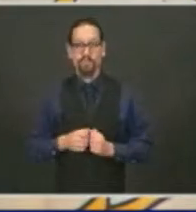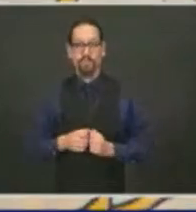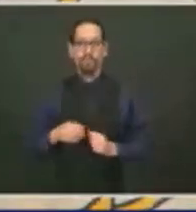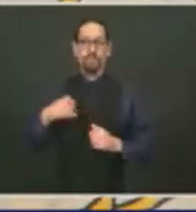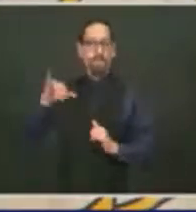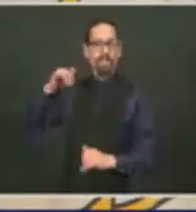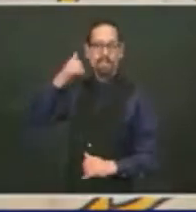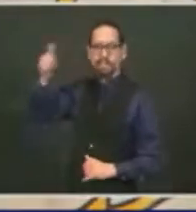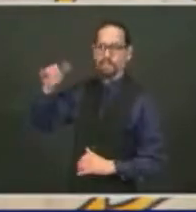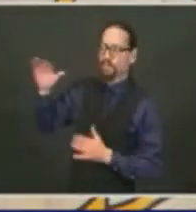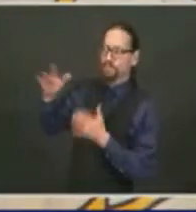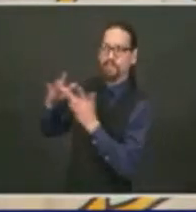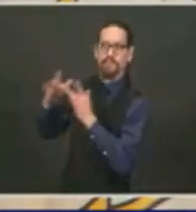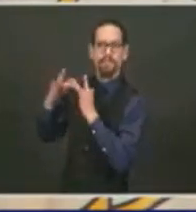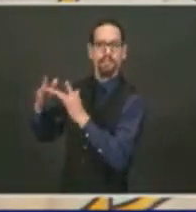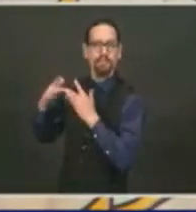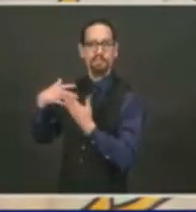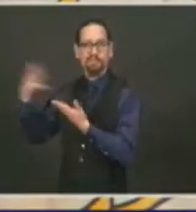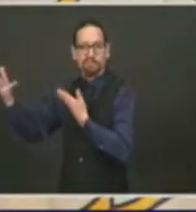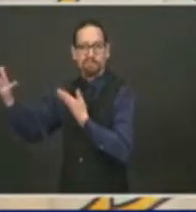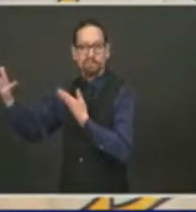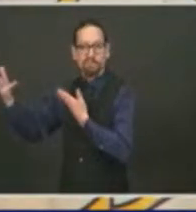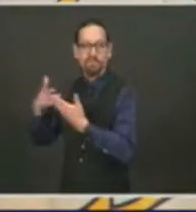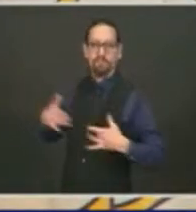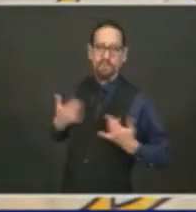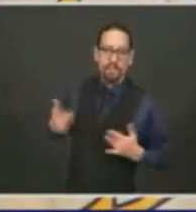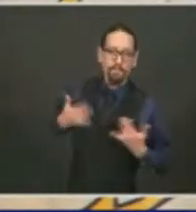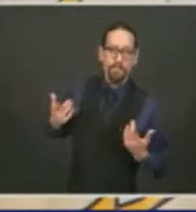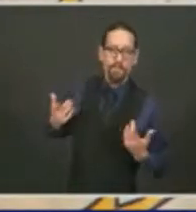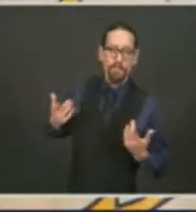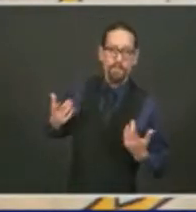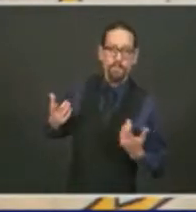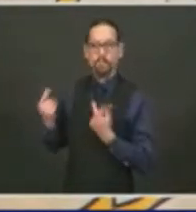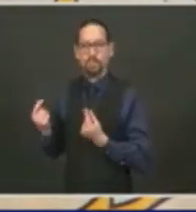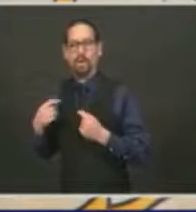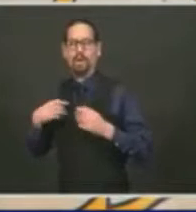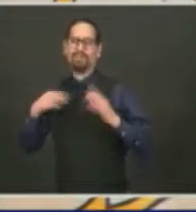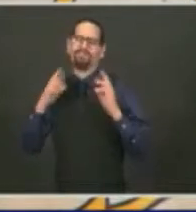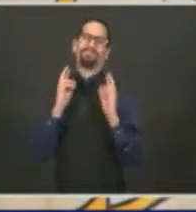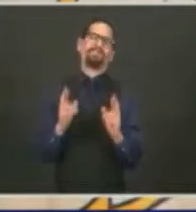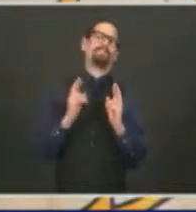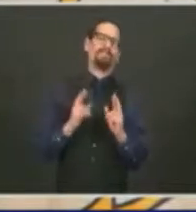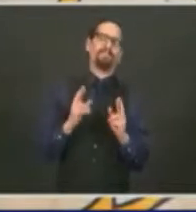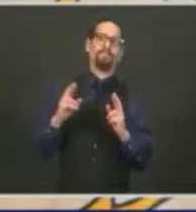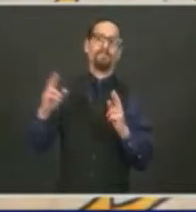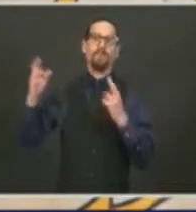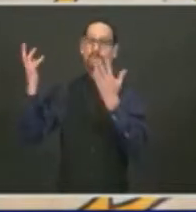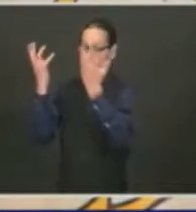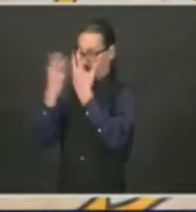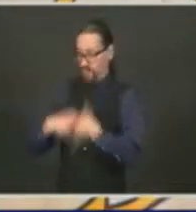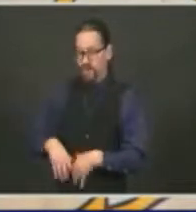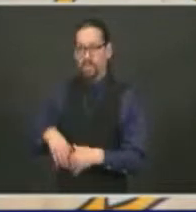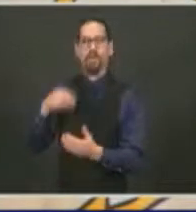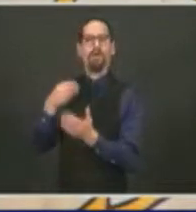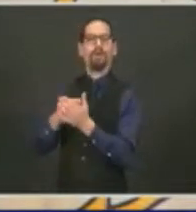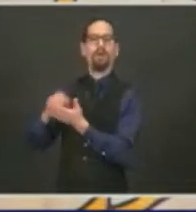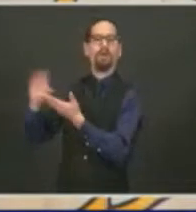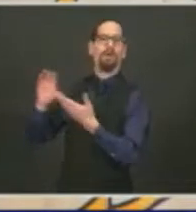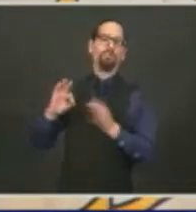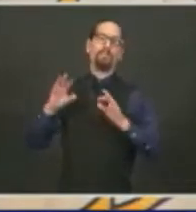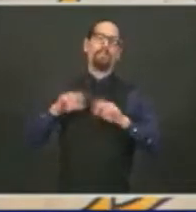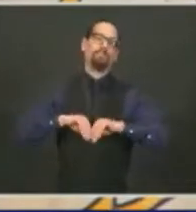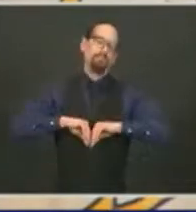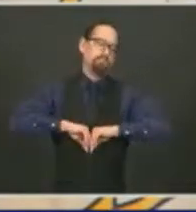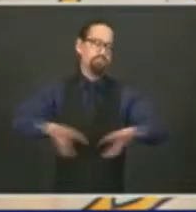happening? So I am hopeful that that is going to happen. And then that'll pick up right where ours leaves off. And if I could ask each of the two doctors,